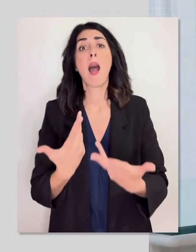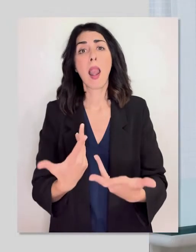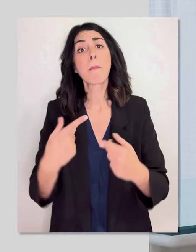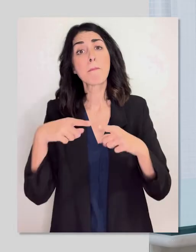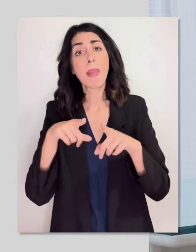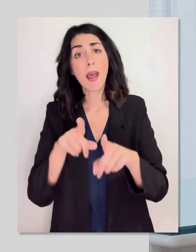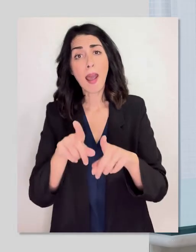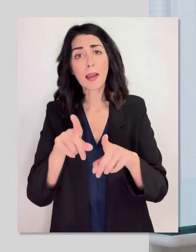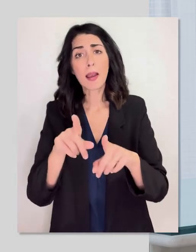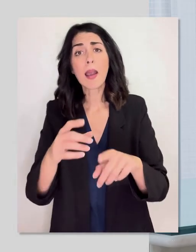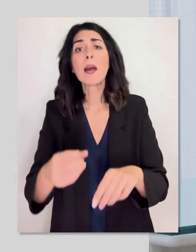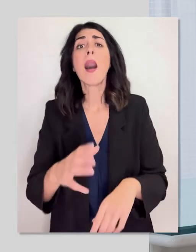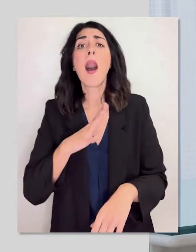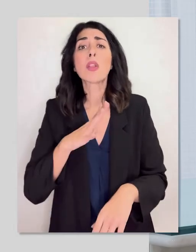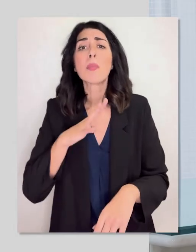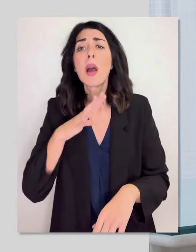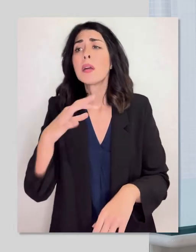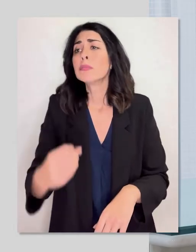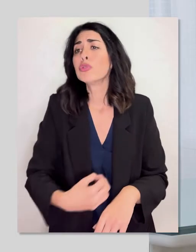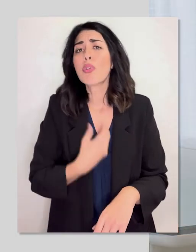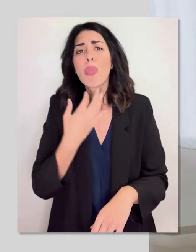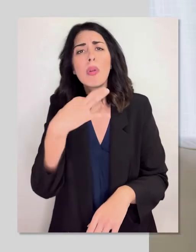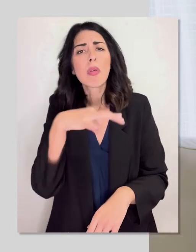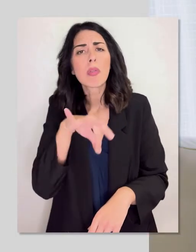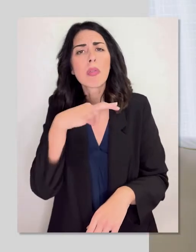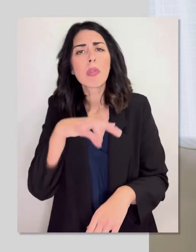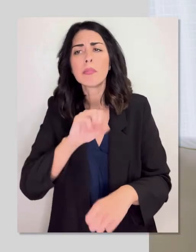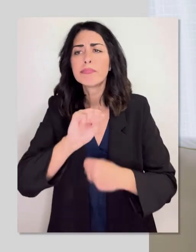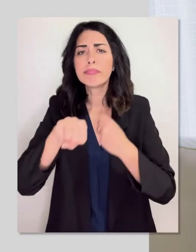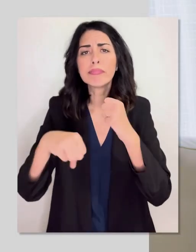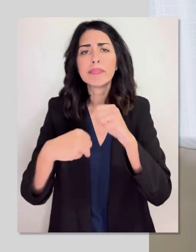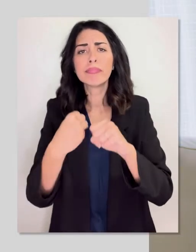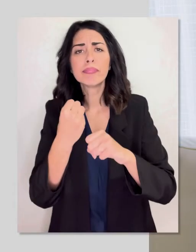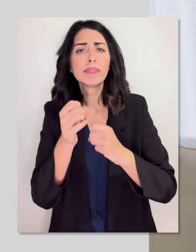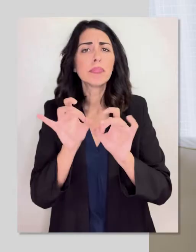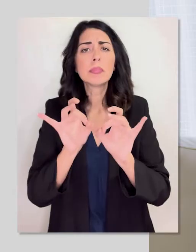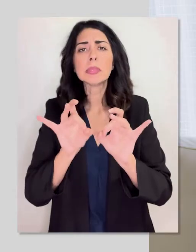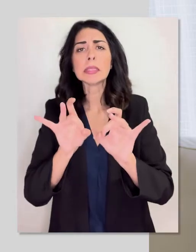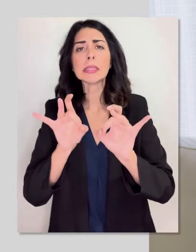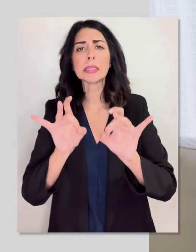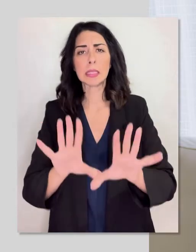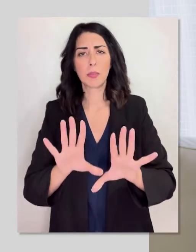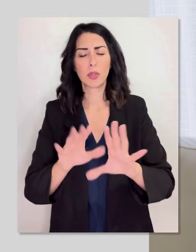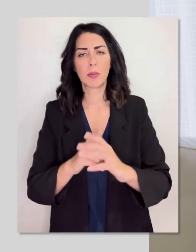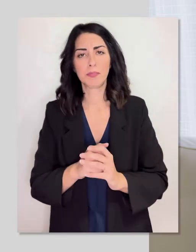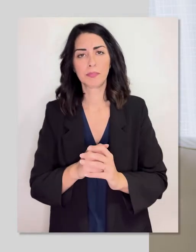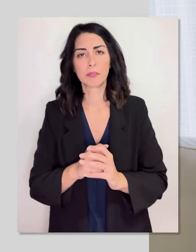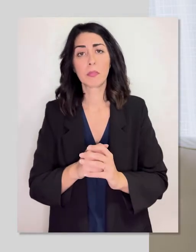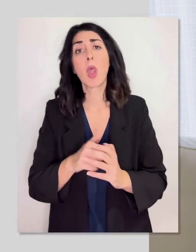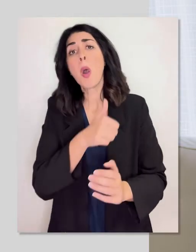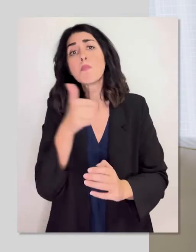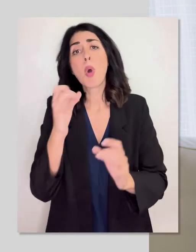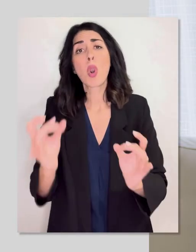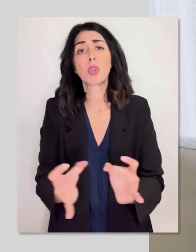can't function well during a migraine attack unless they get really good medication or other treatments. And